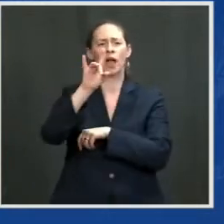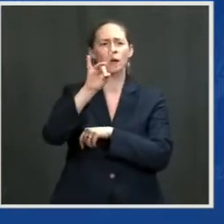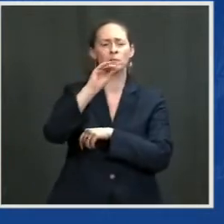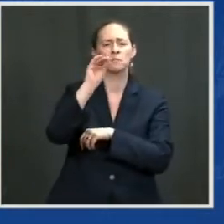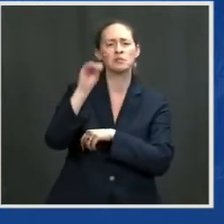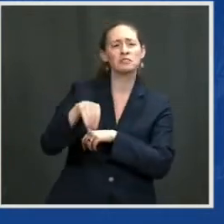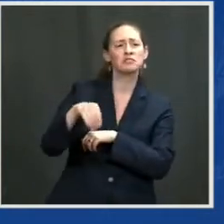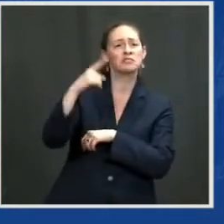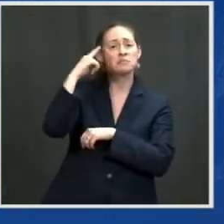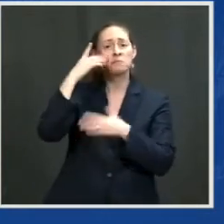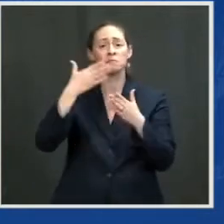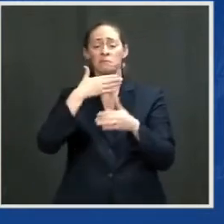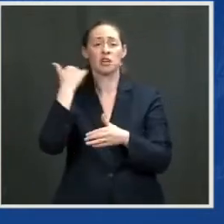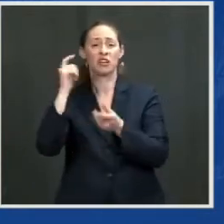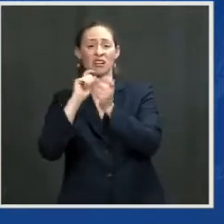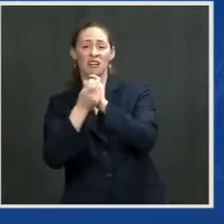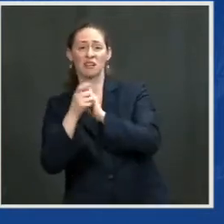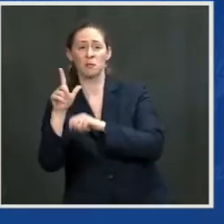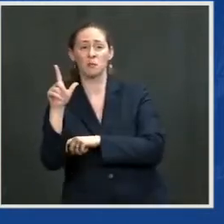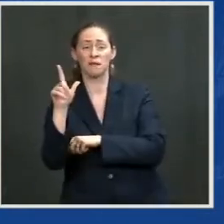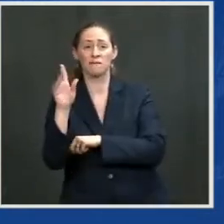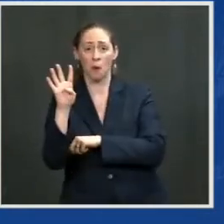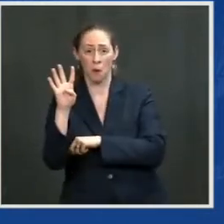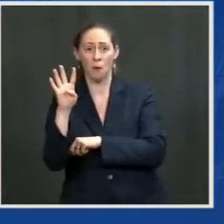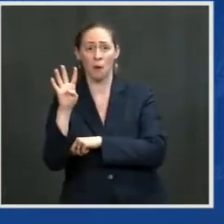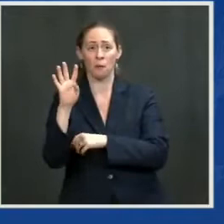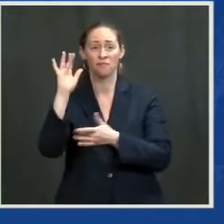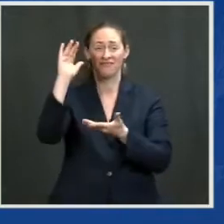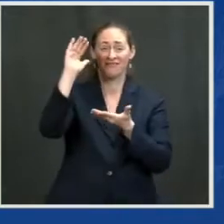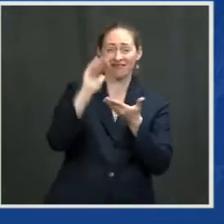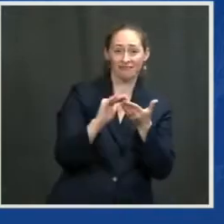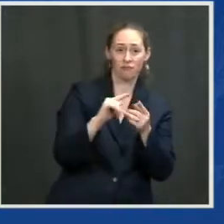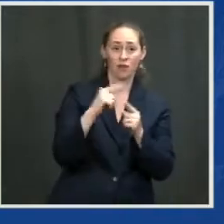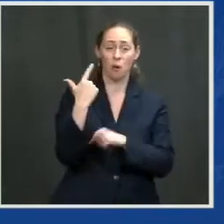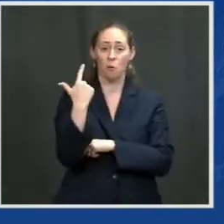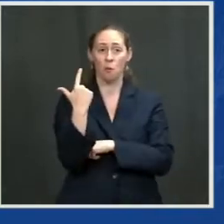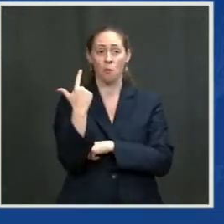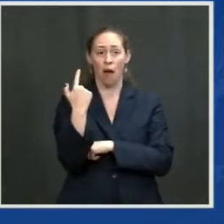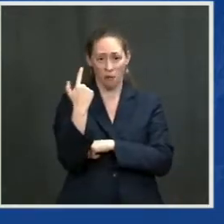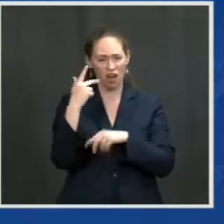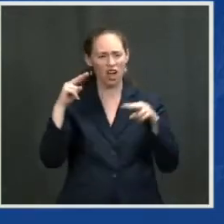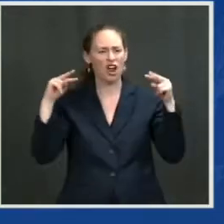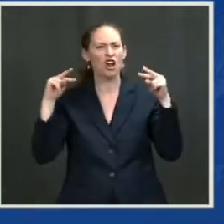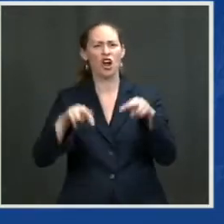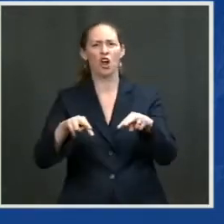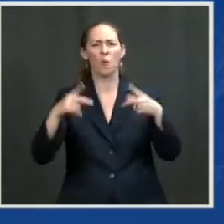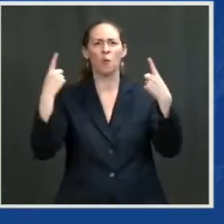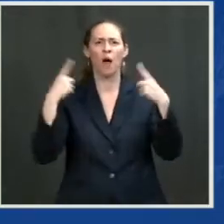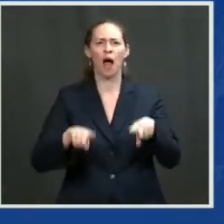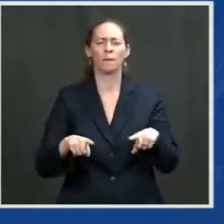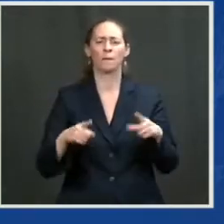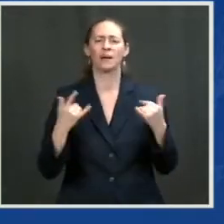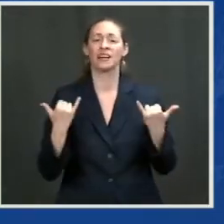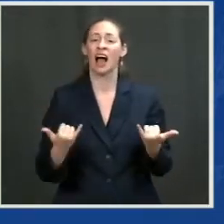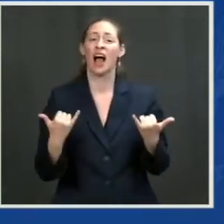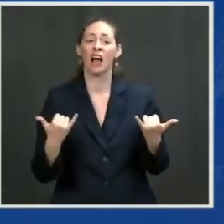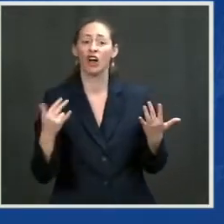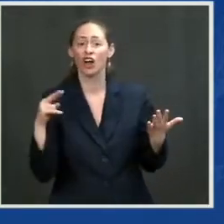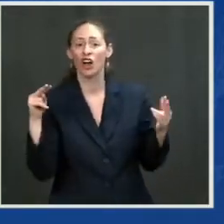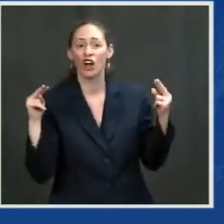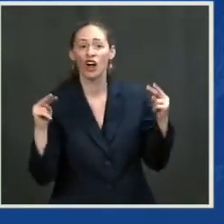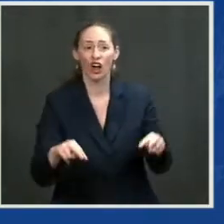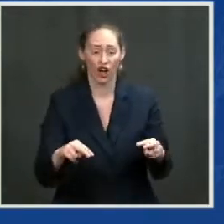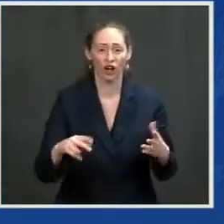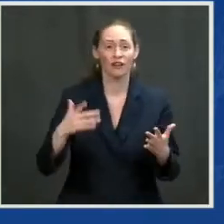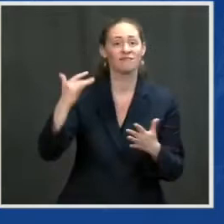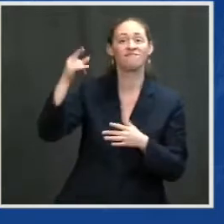got reduced to 21%. And you know what the result is? Of the largest corporations in America, 50 don't pay a penny in tax. They made